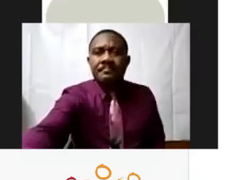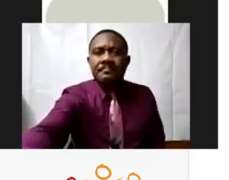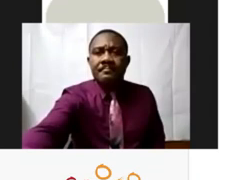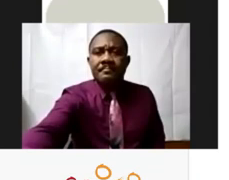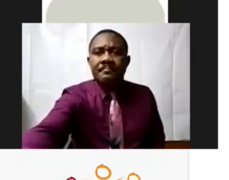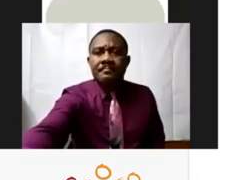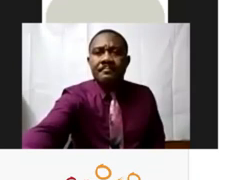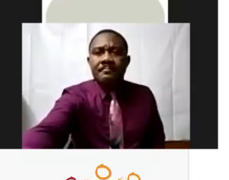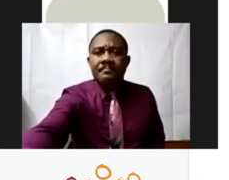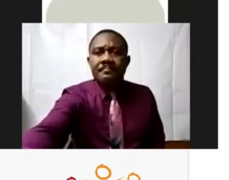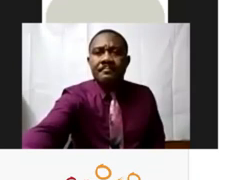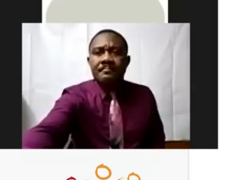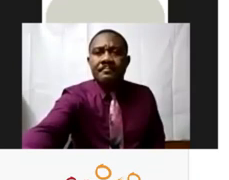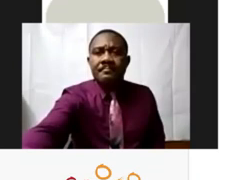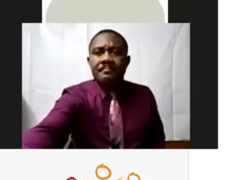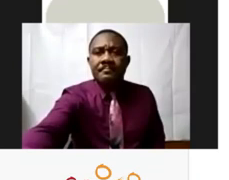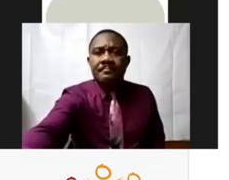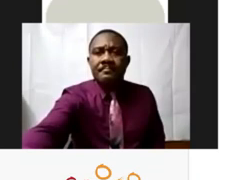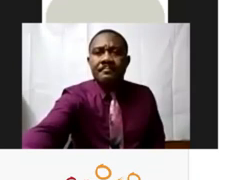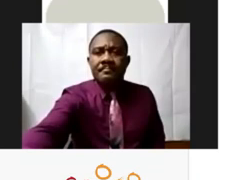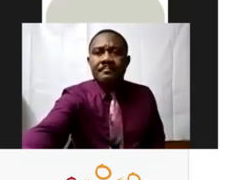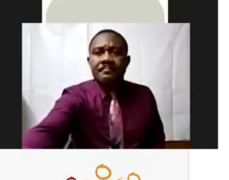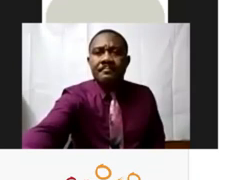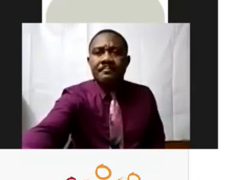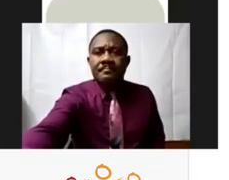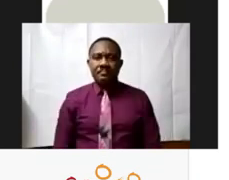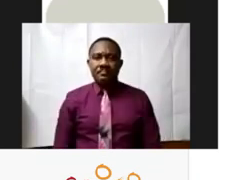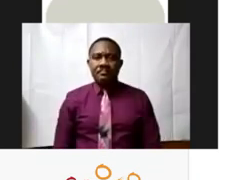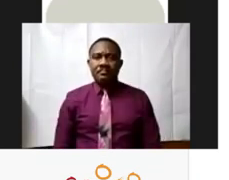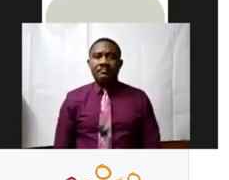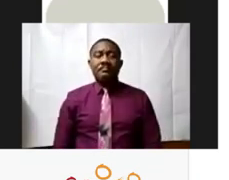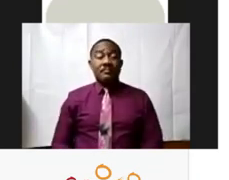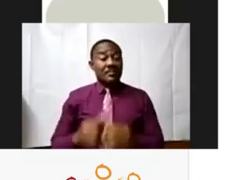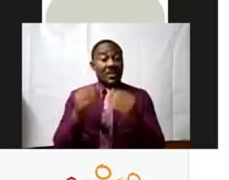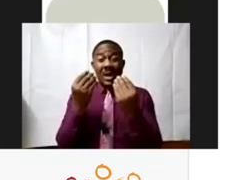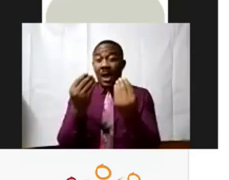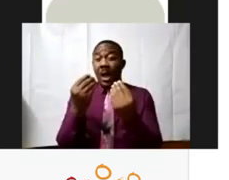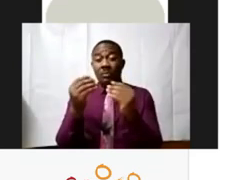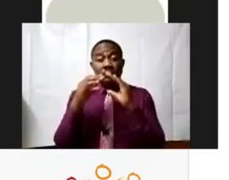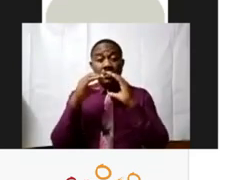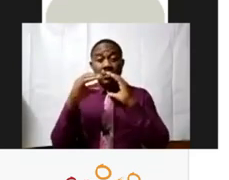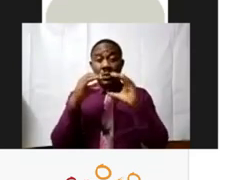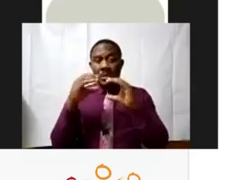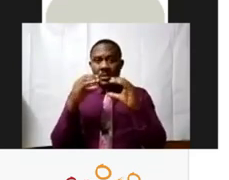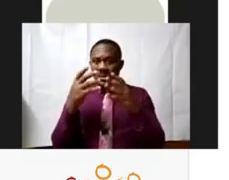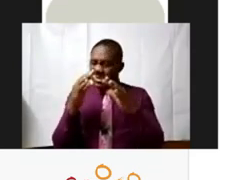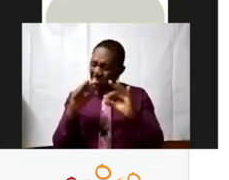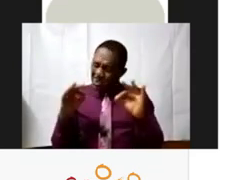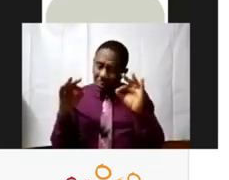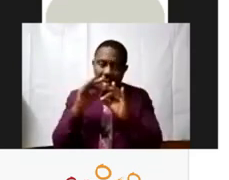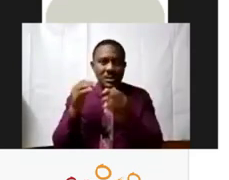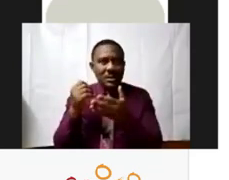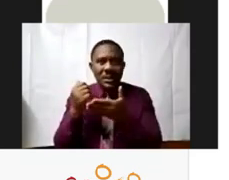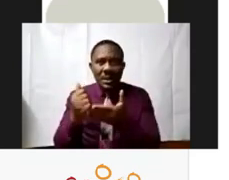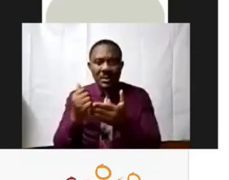communicate is essential in helping them reach their full potential. And there are different approaches to